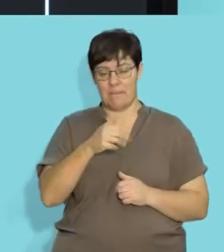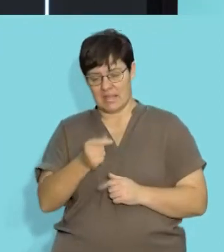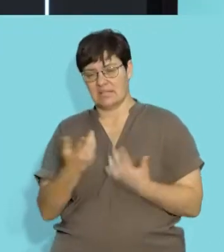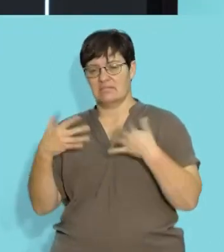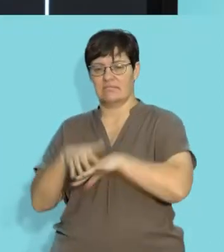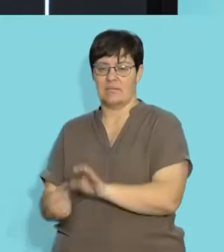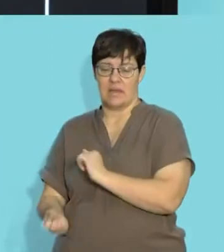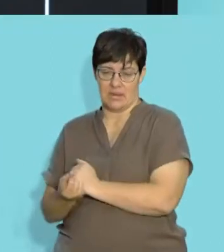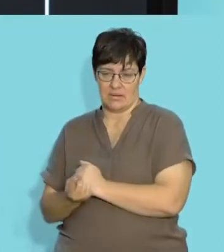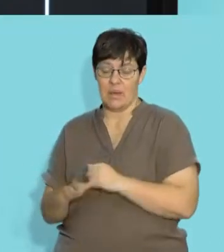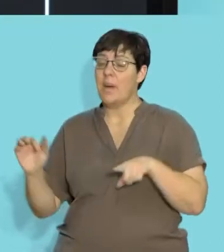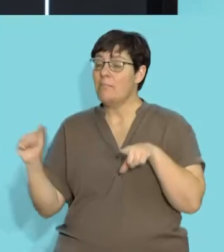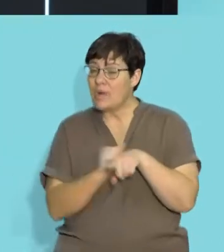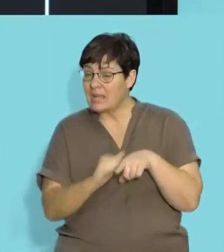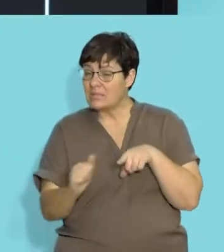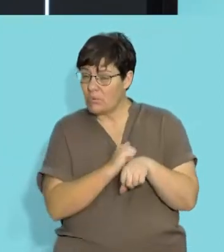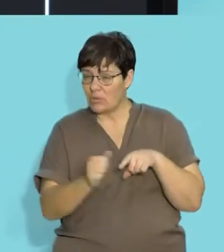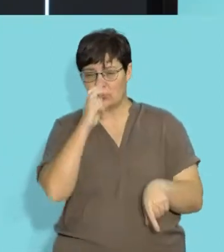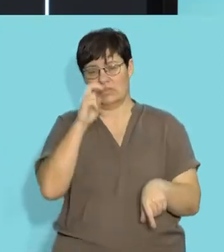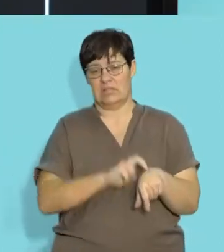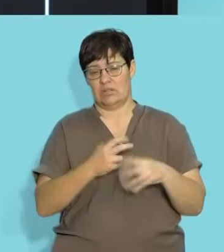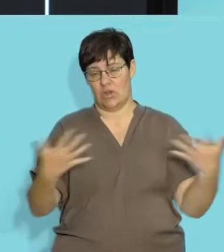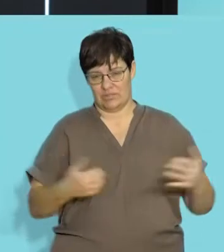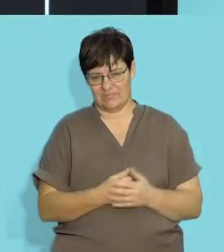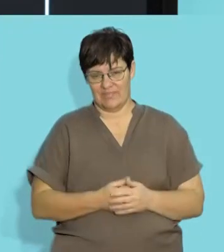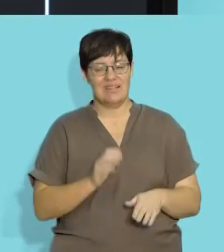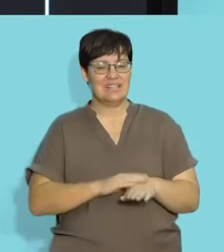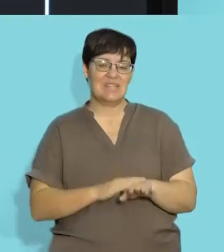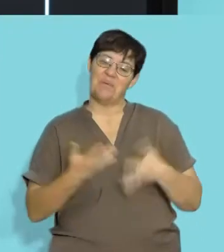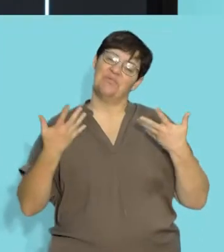So a lot of practice is very important in this section. For now, that's the